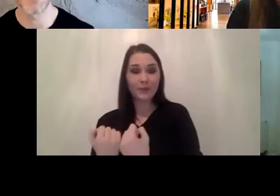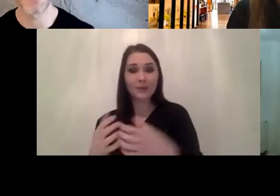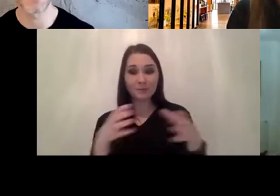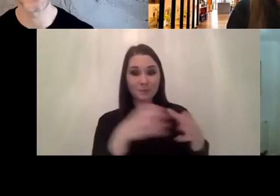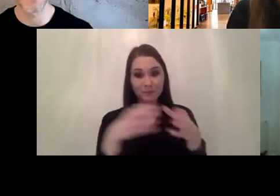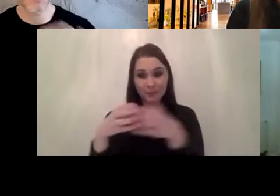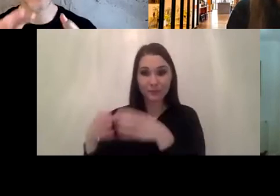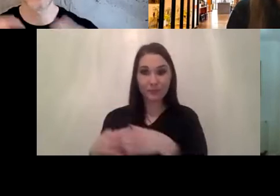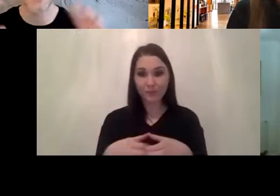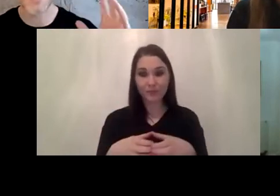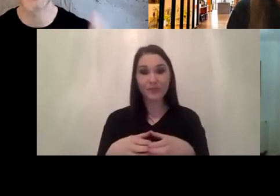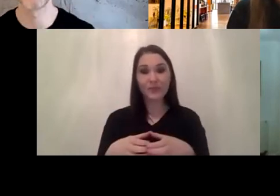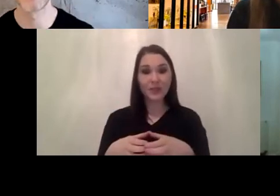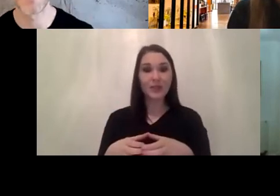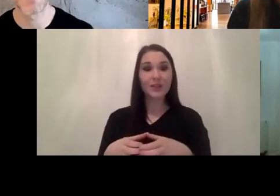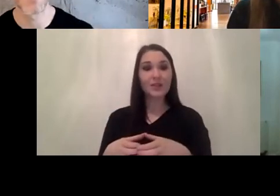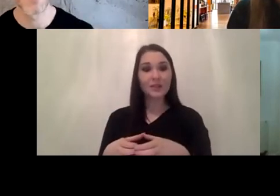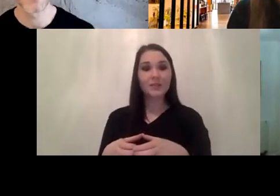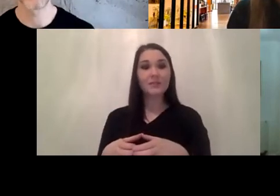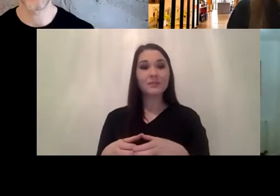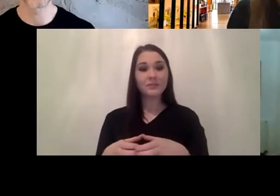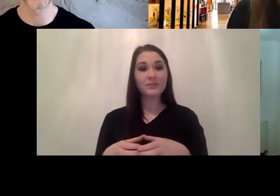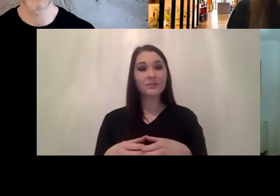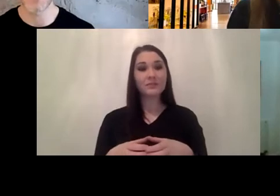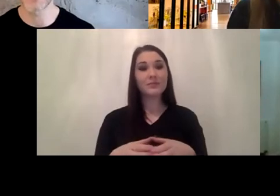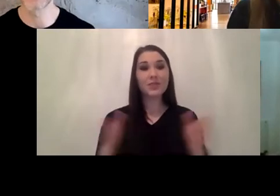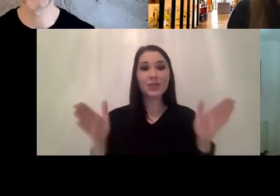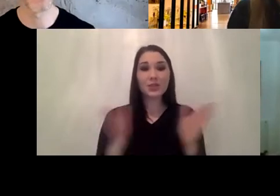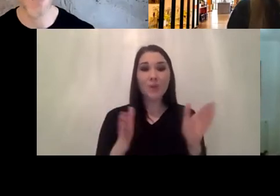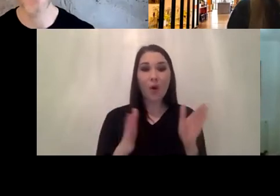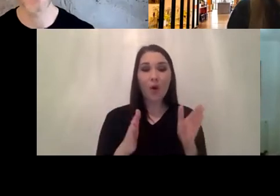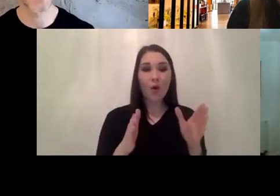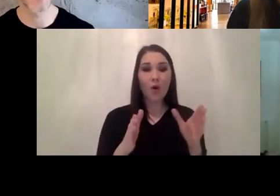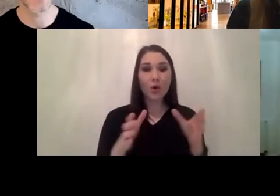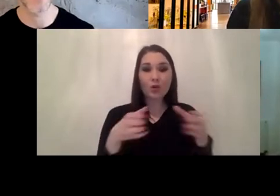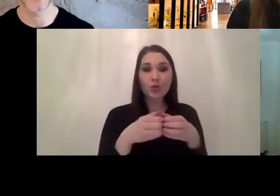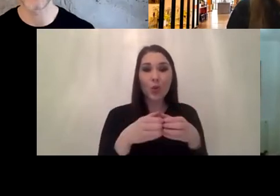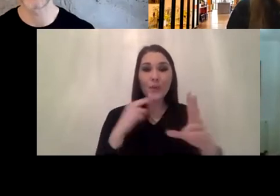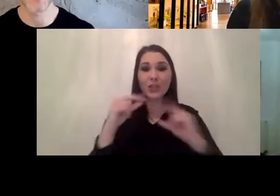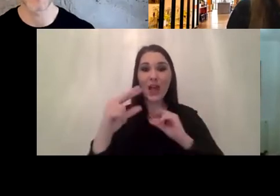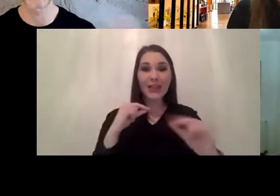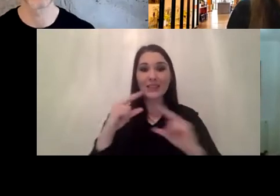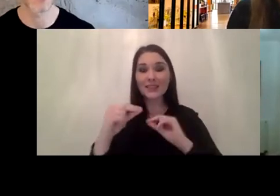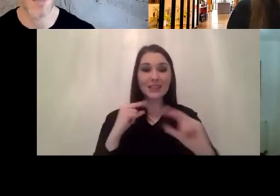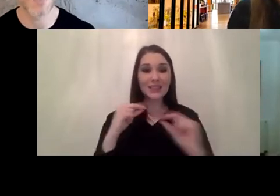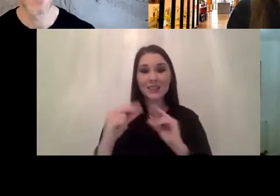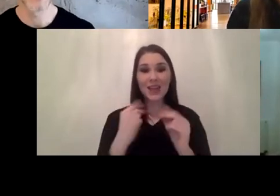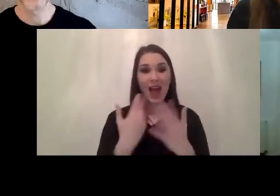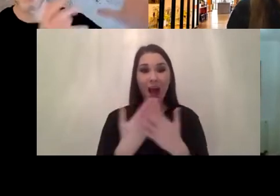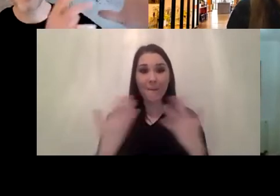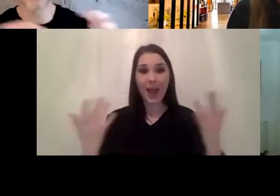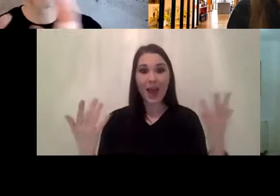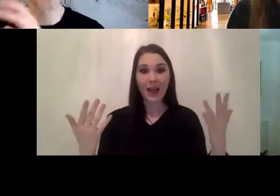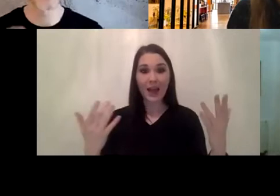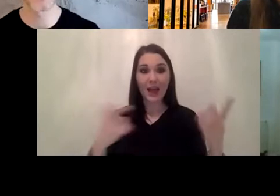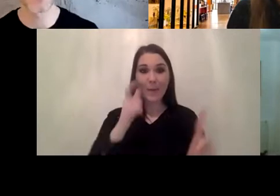year, and it's been trending, but it really exploded around these small group chats and things like that. And how many people sort of have, you know, a